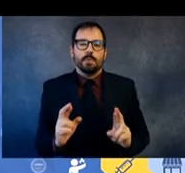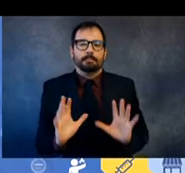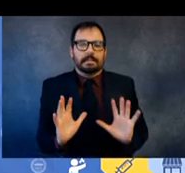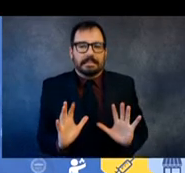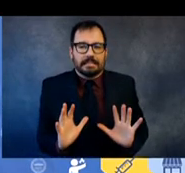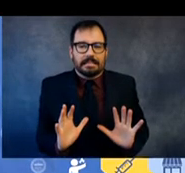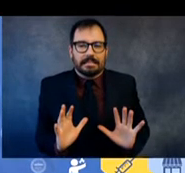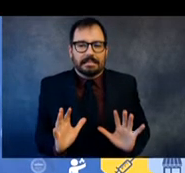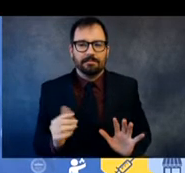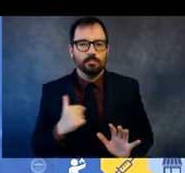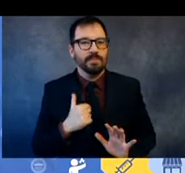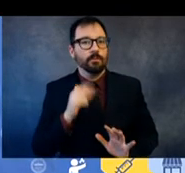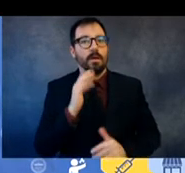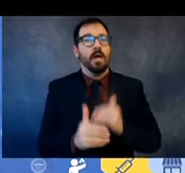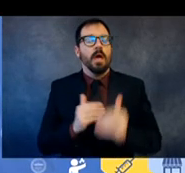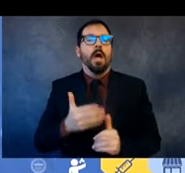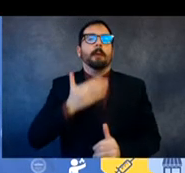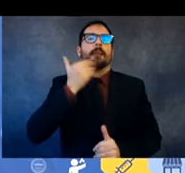hoping for the end of the summer,